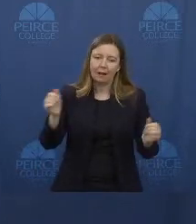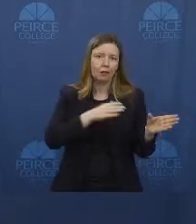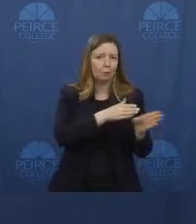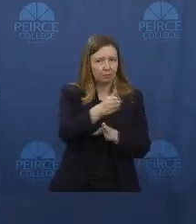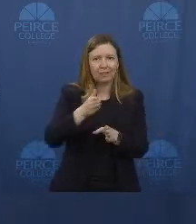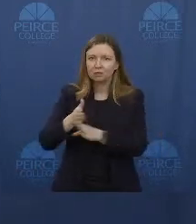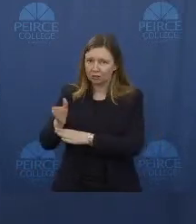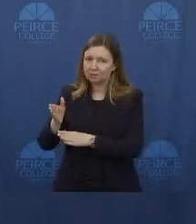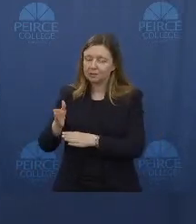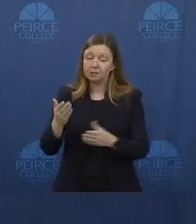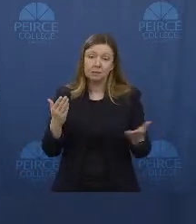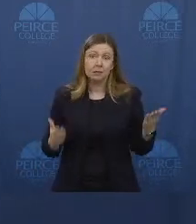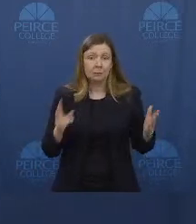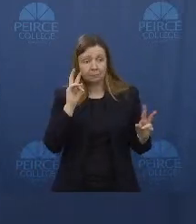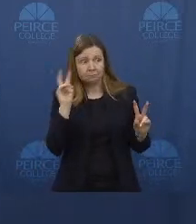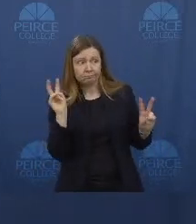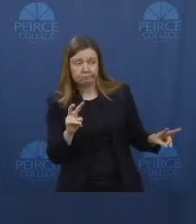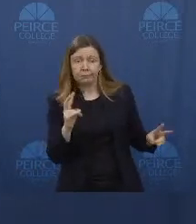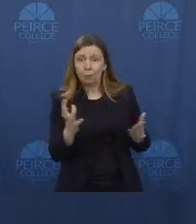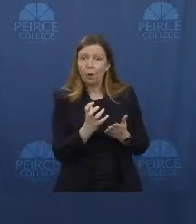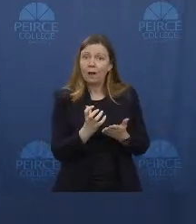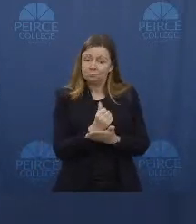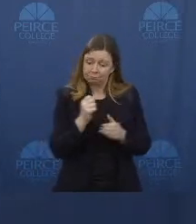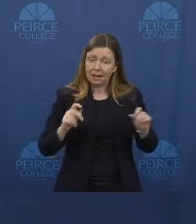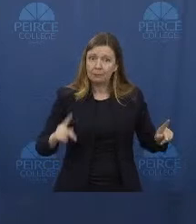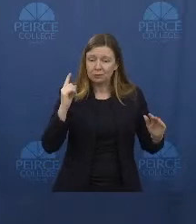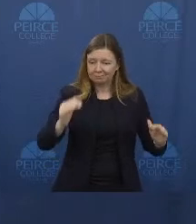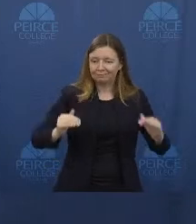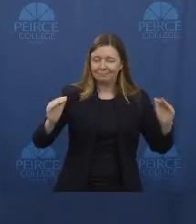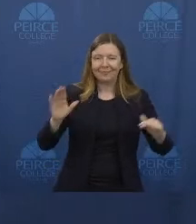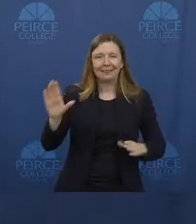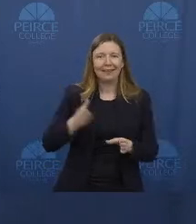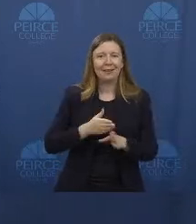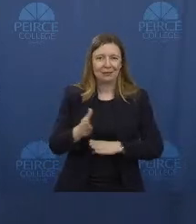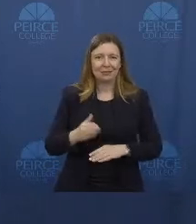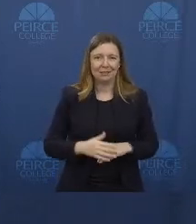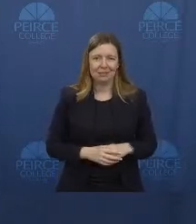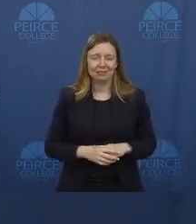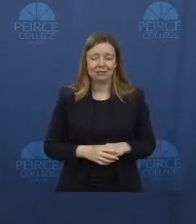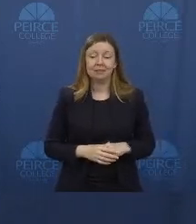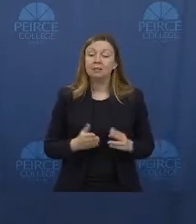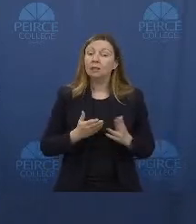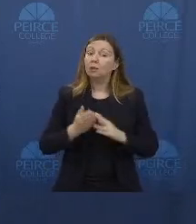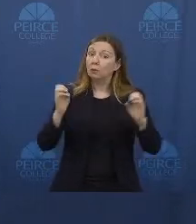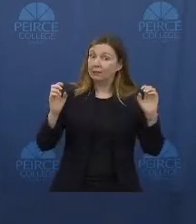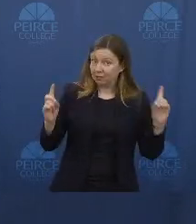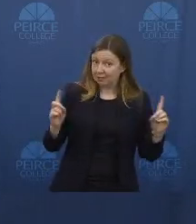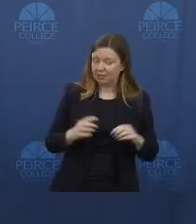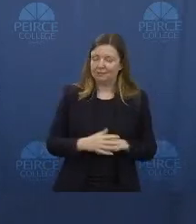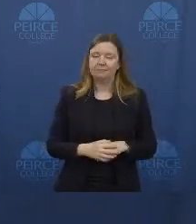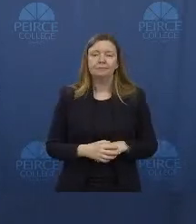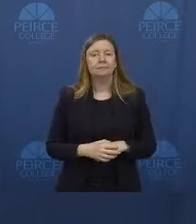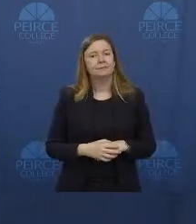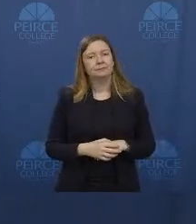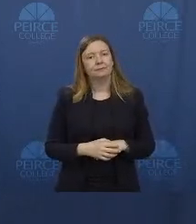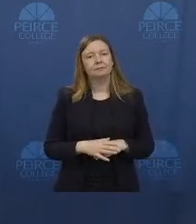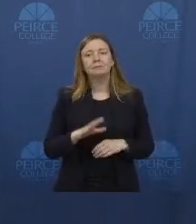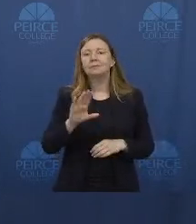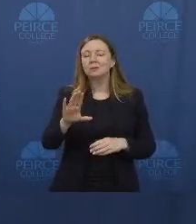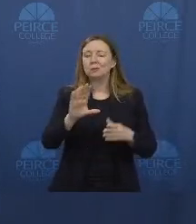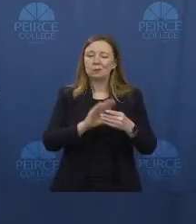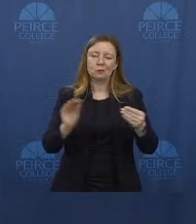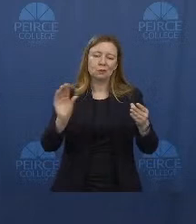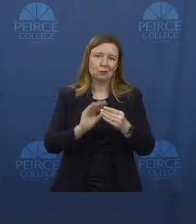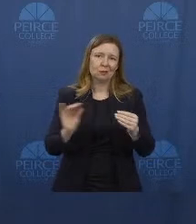professionals who may be looking for an opportunity to advance their careers through education. Your stories